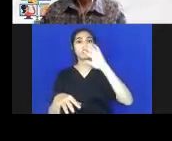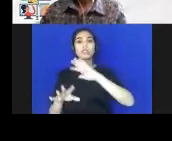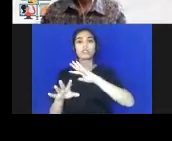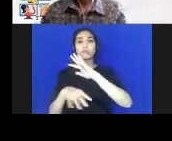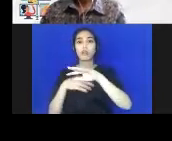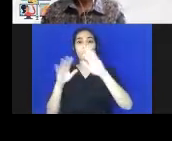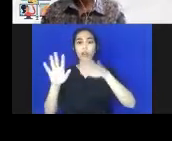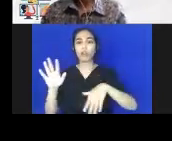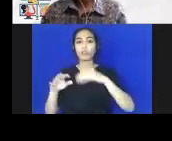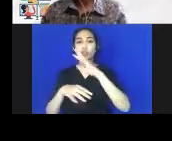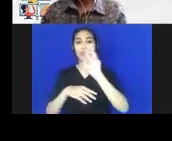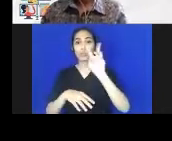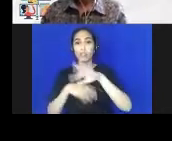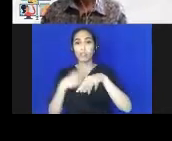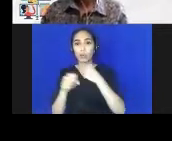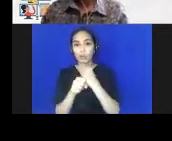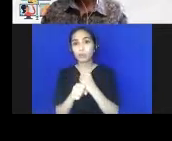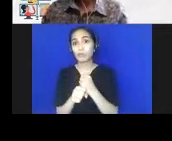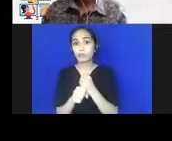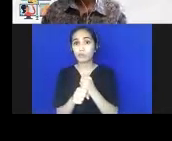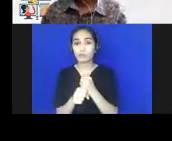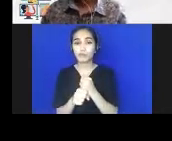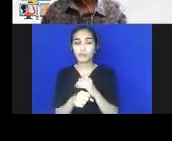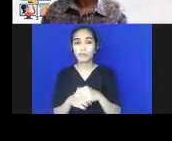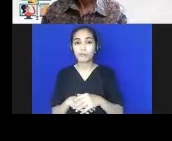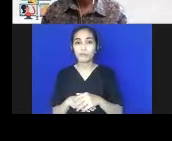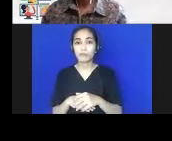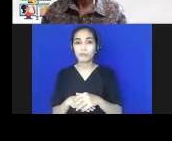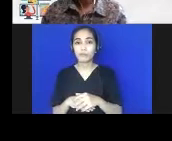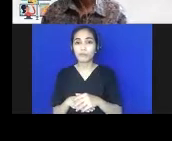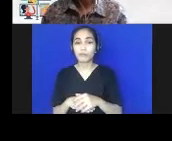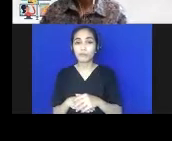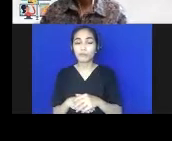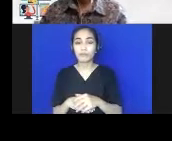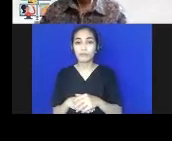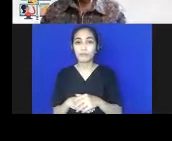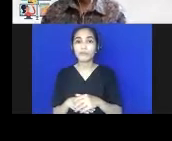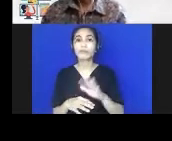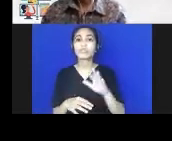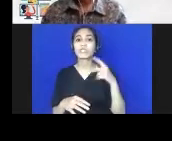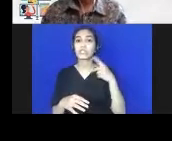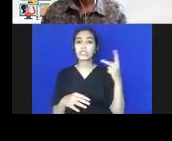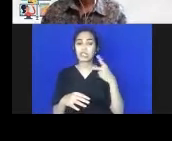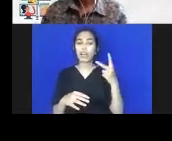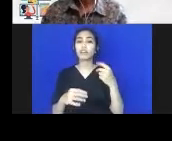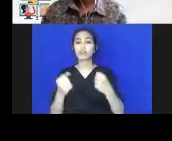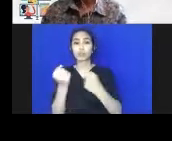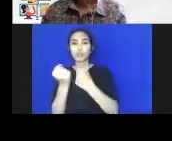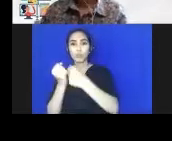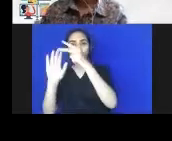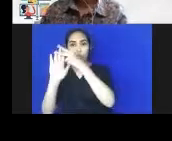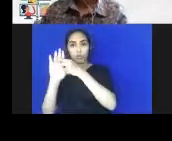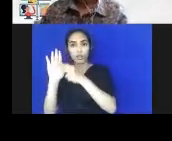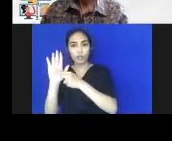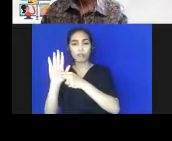like helping Indonesia to scale up the President's program, Sembako, to provide nutritious, locally